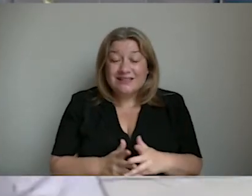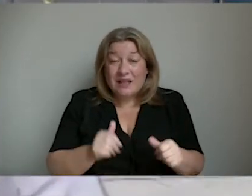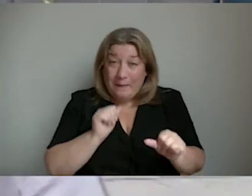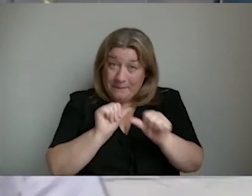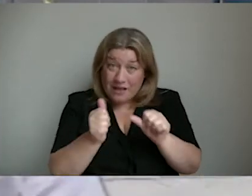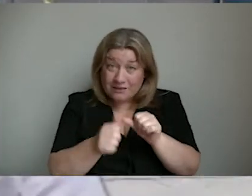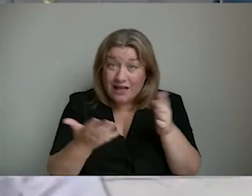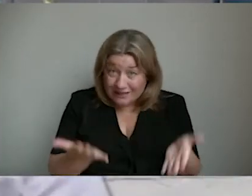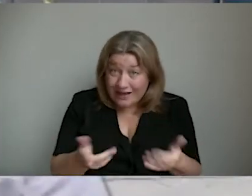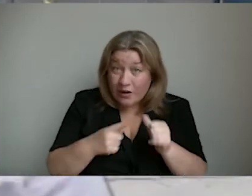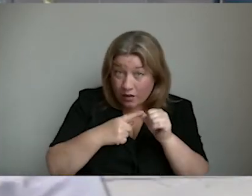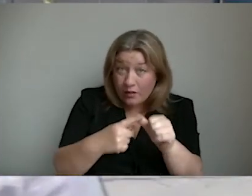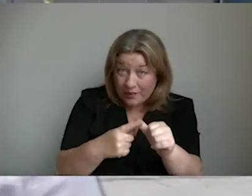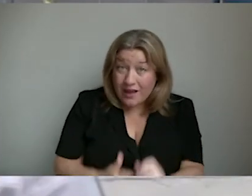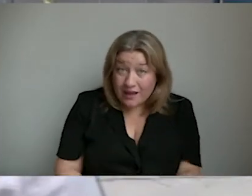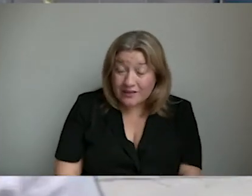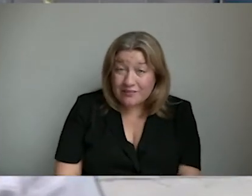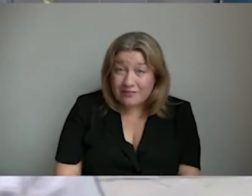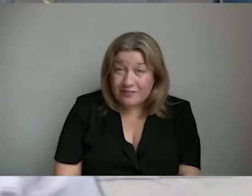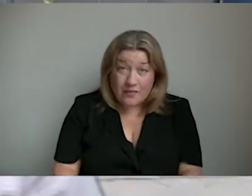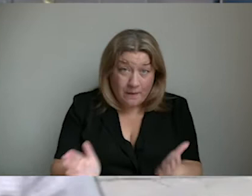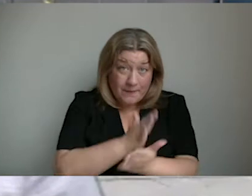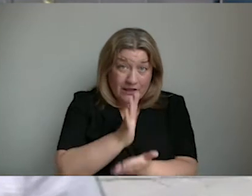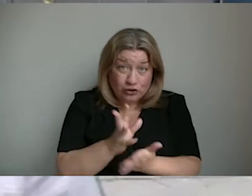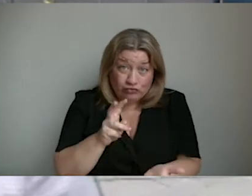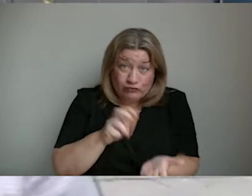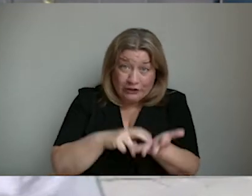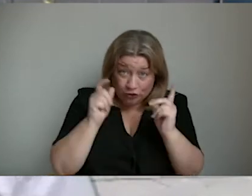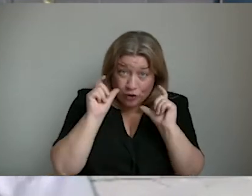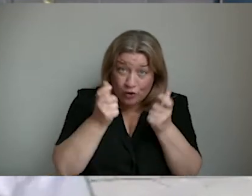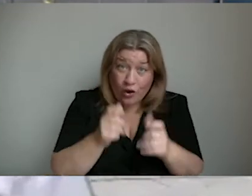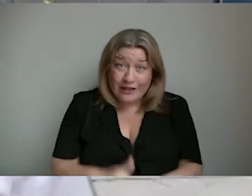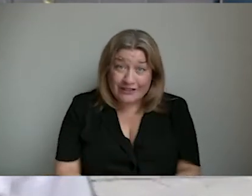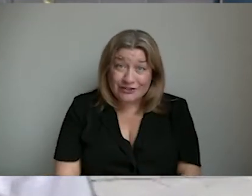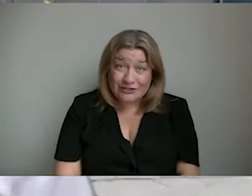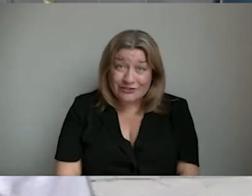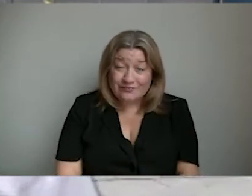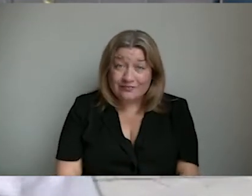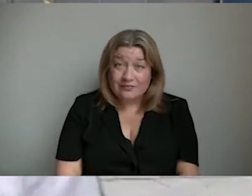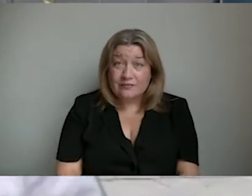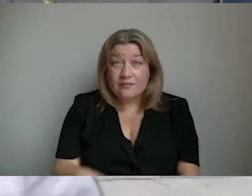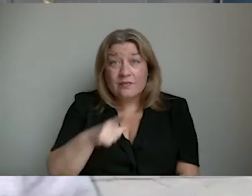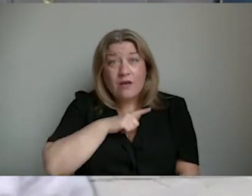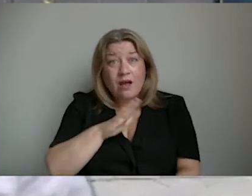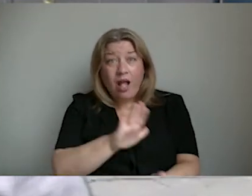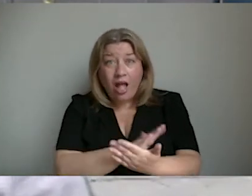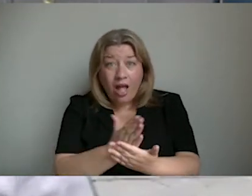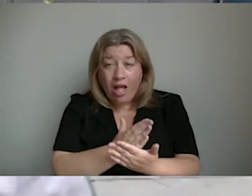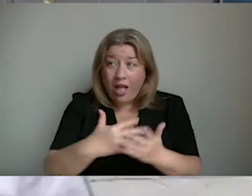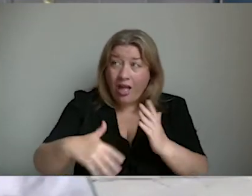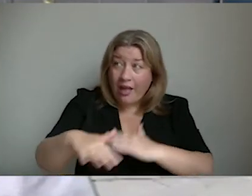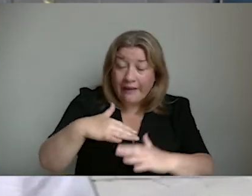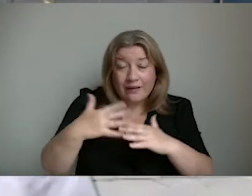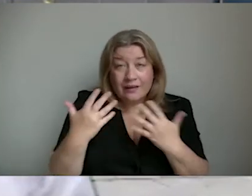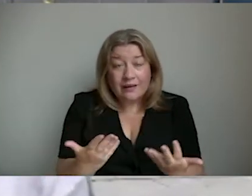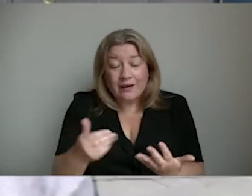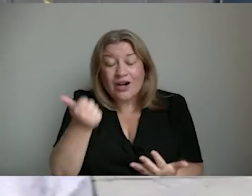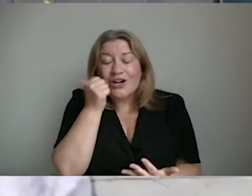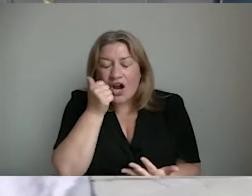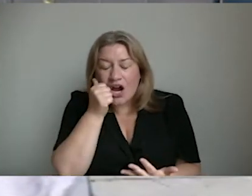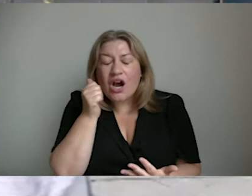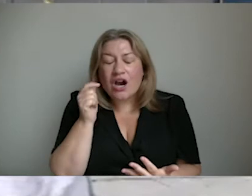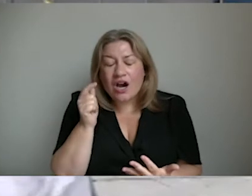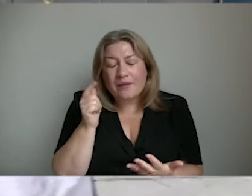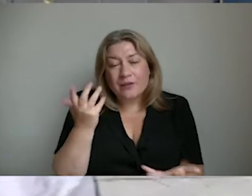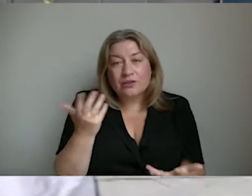now is the time to apply, and so make sure you're registered with us. yeah, clearly there's a lot of uncertainty